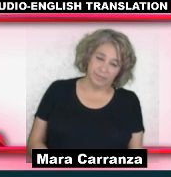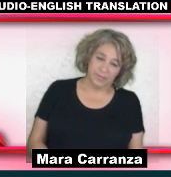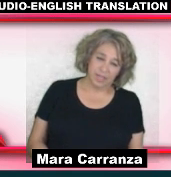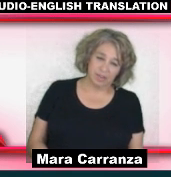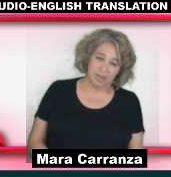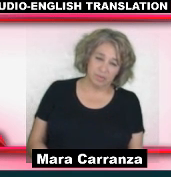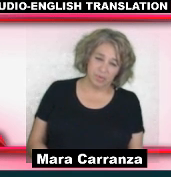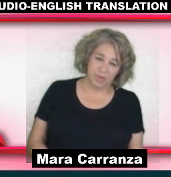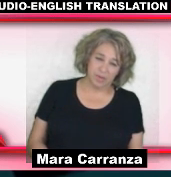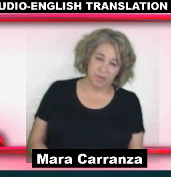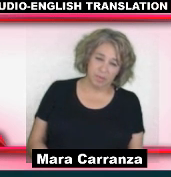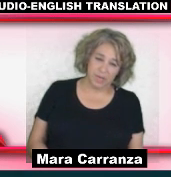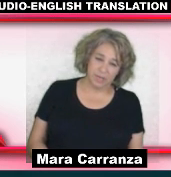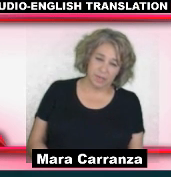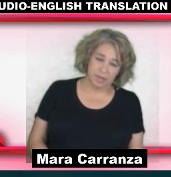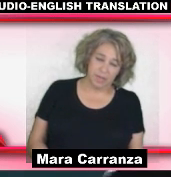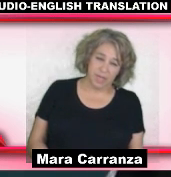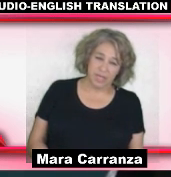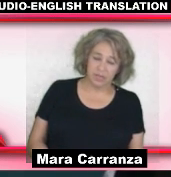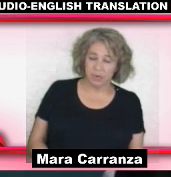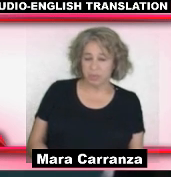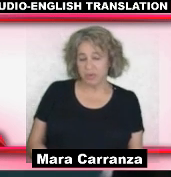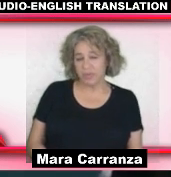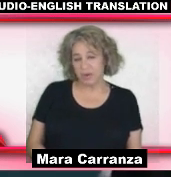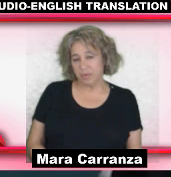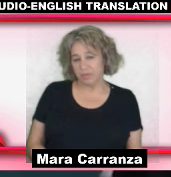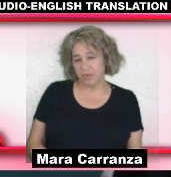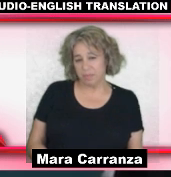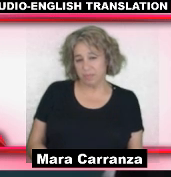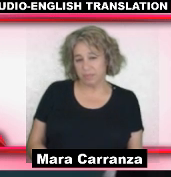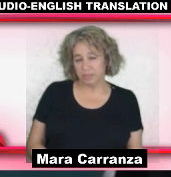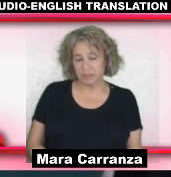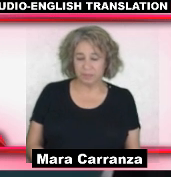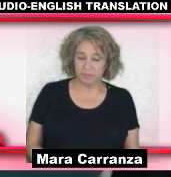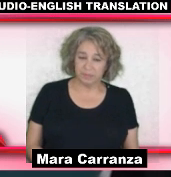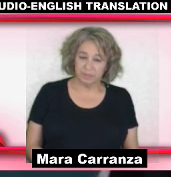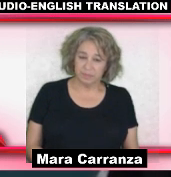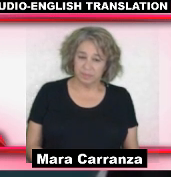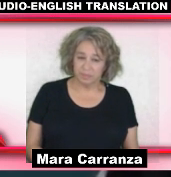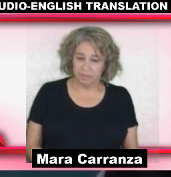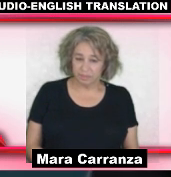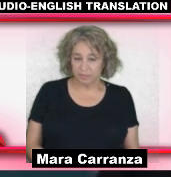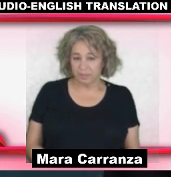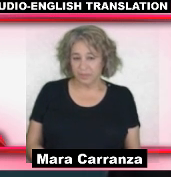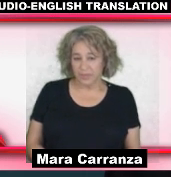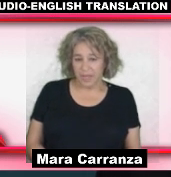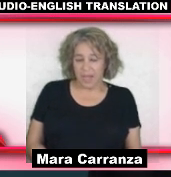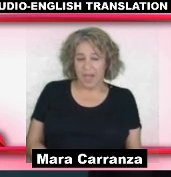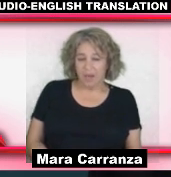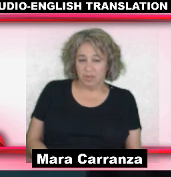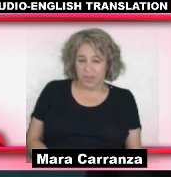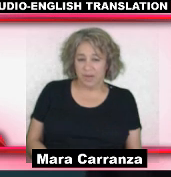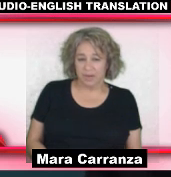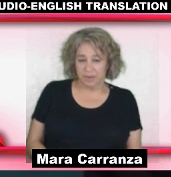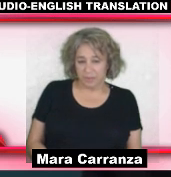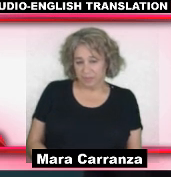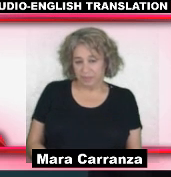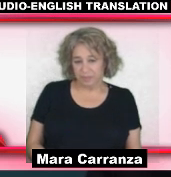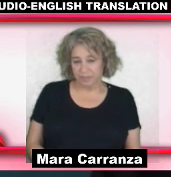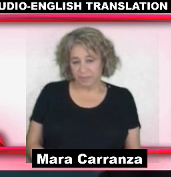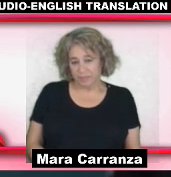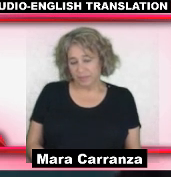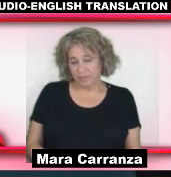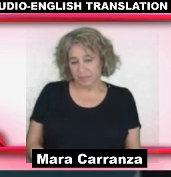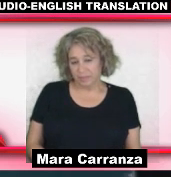acuerdo, they could come to an agreement and to approve that reform. ¿Cómo? How then,